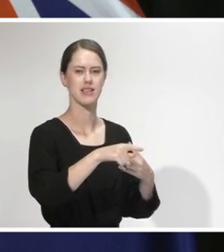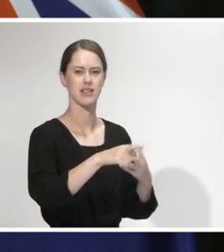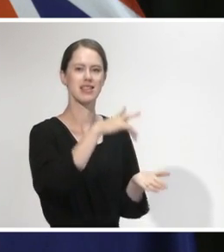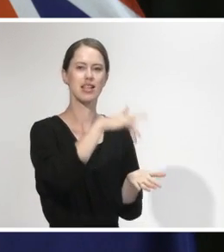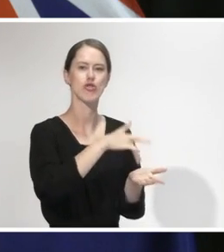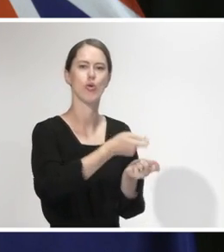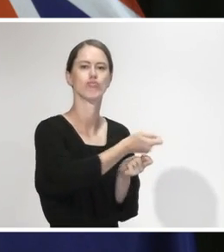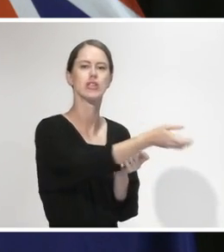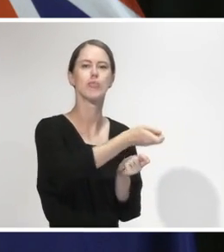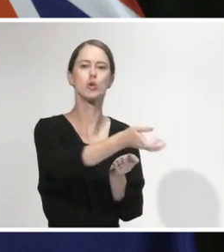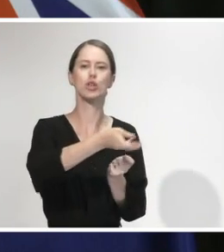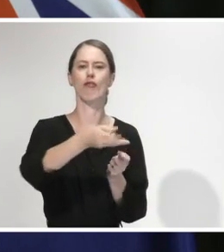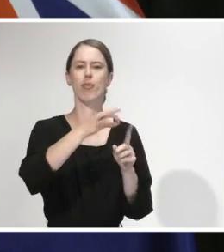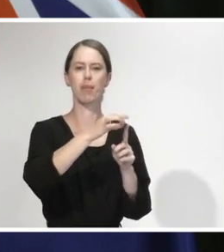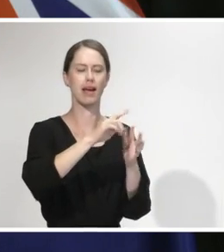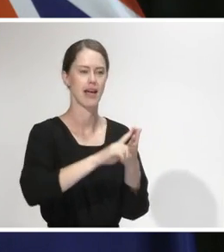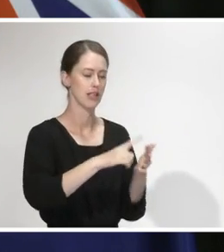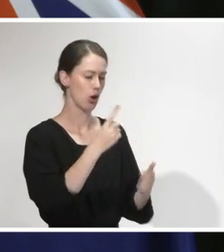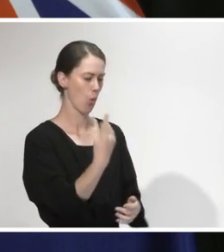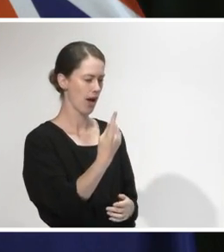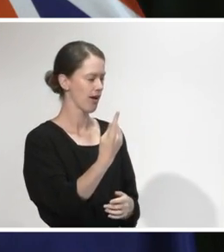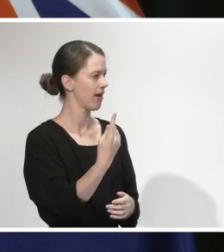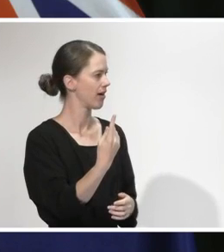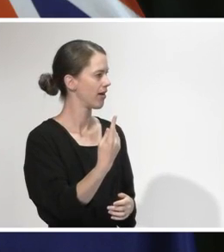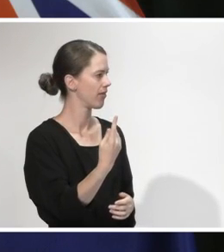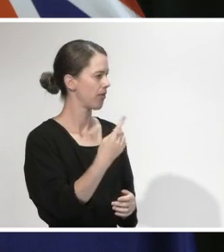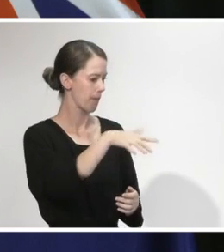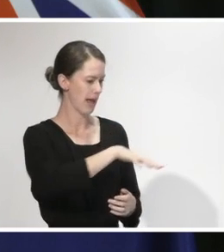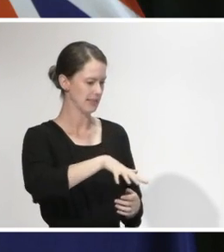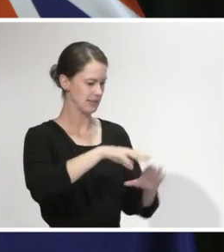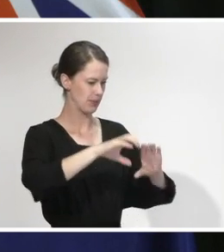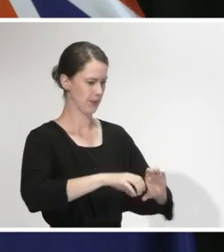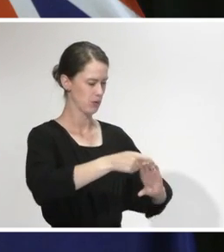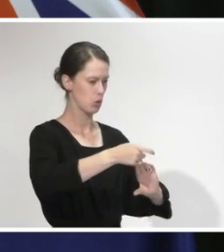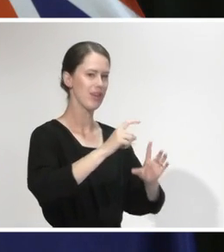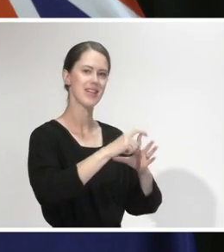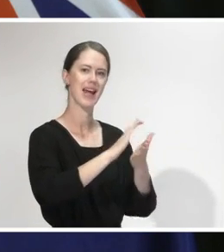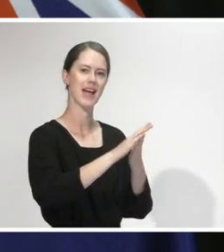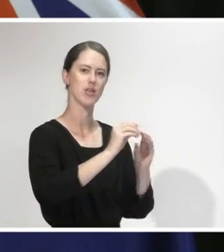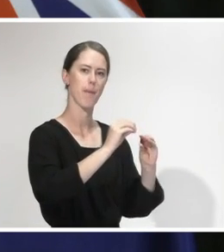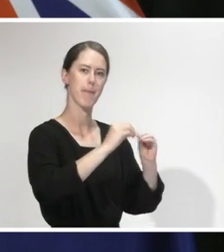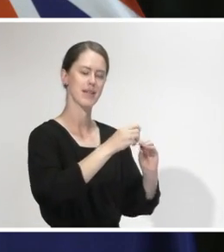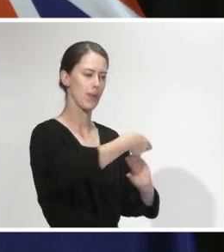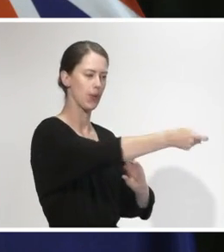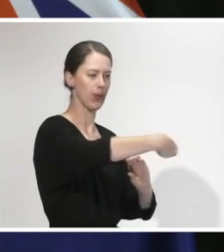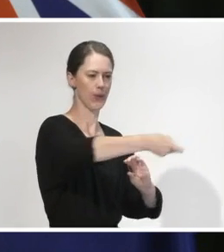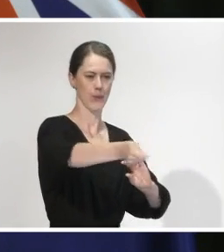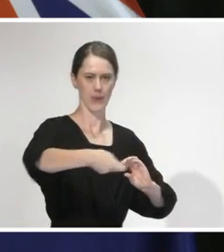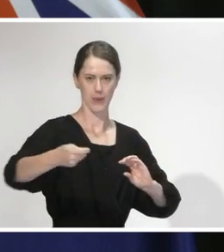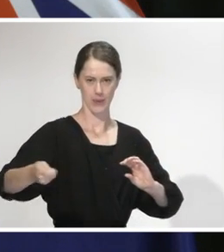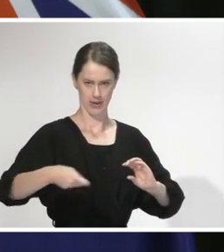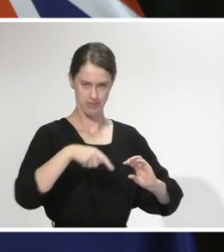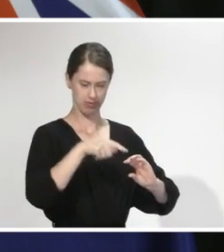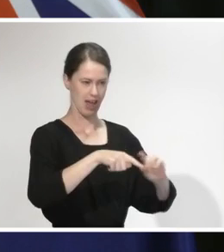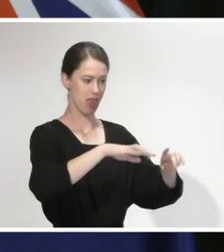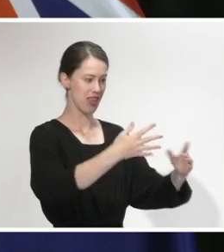national the distribution from a single point out to the district health boards in the health sector. From there,